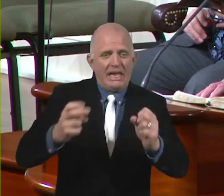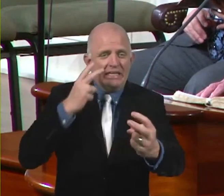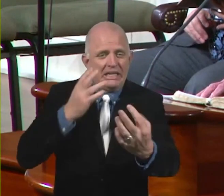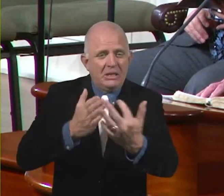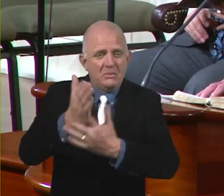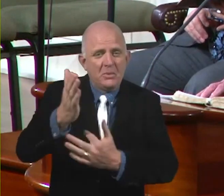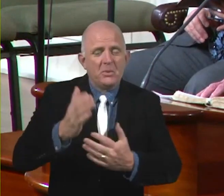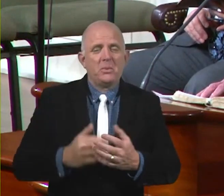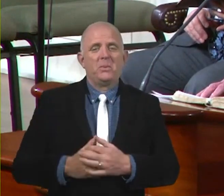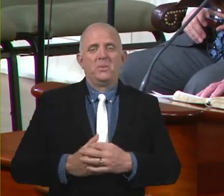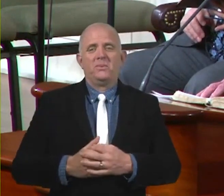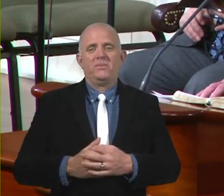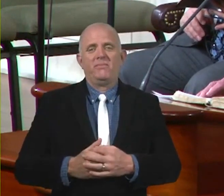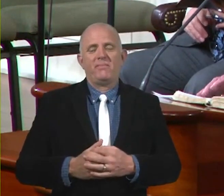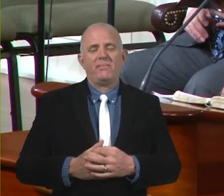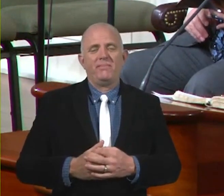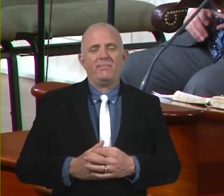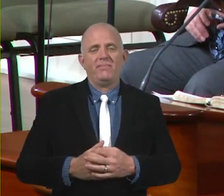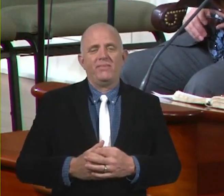Huh?